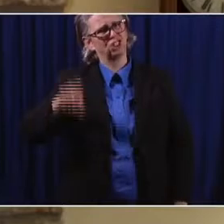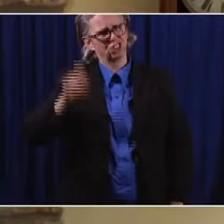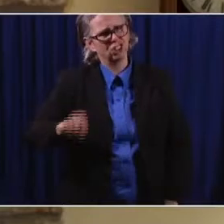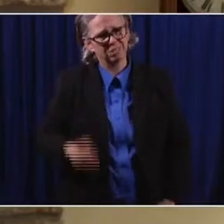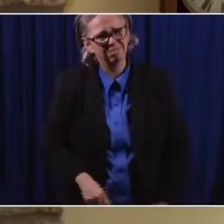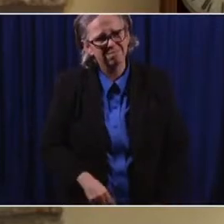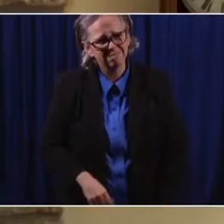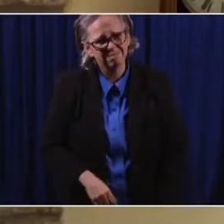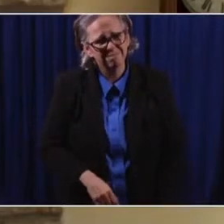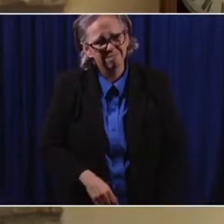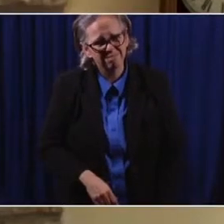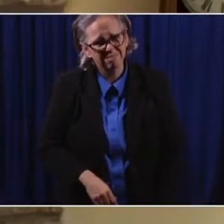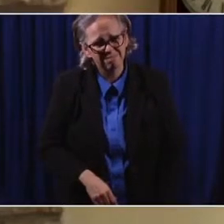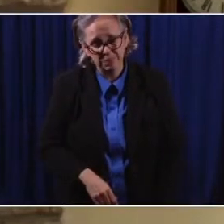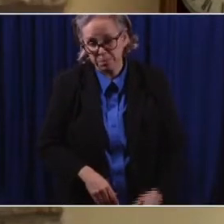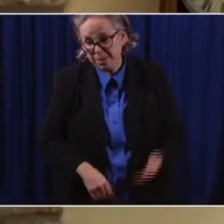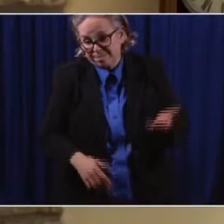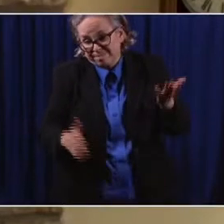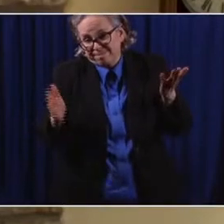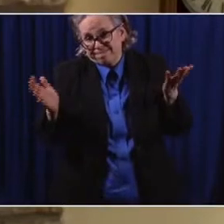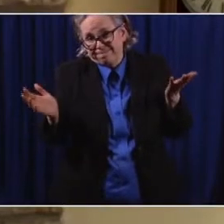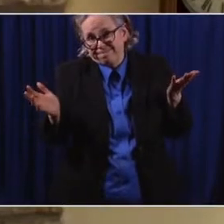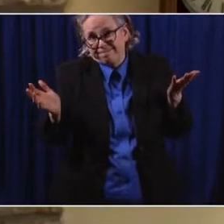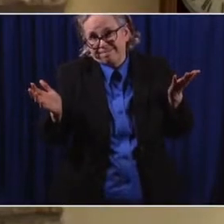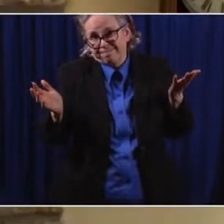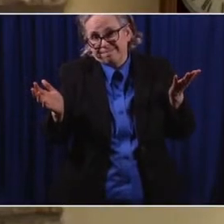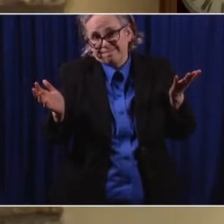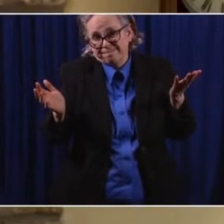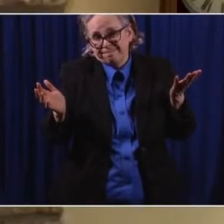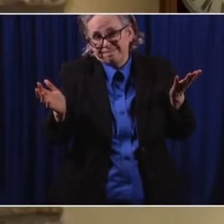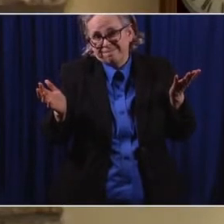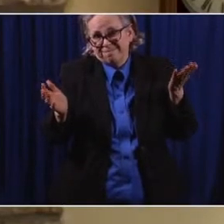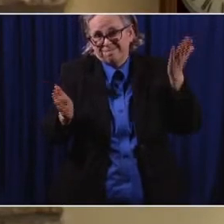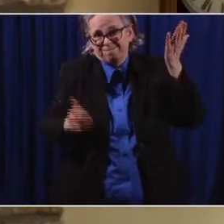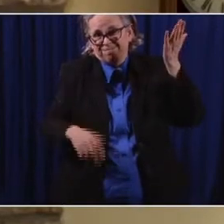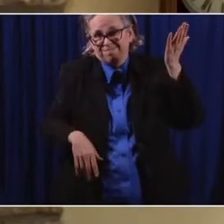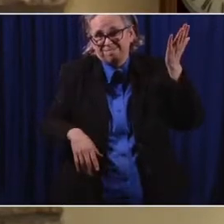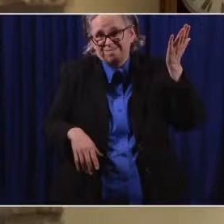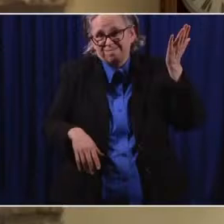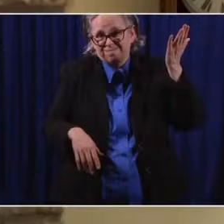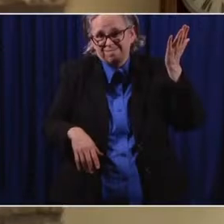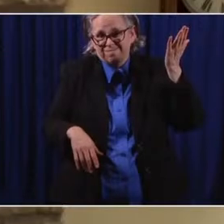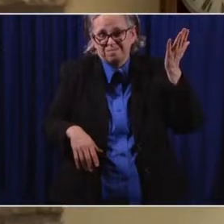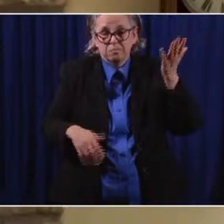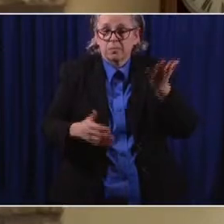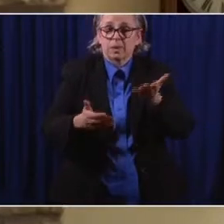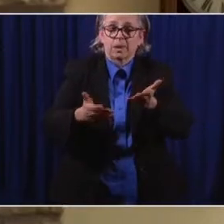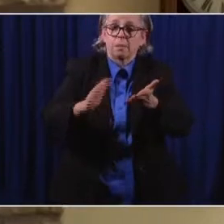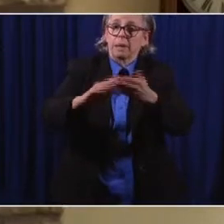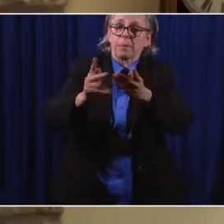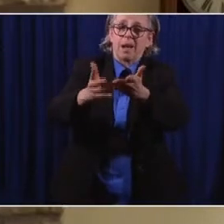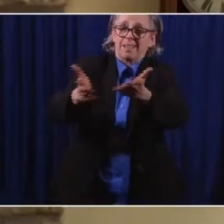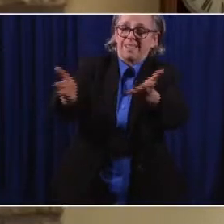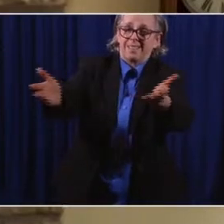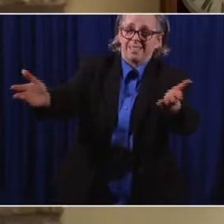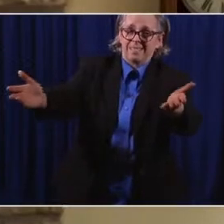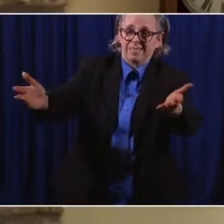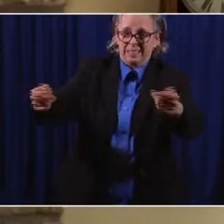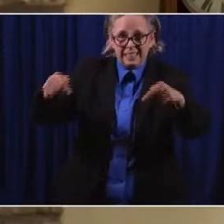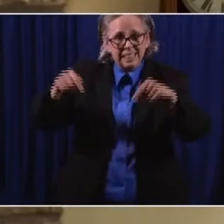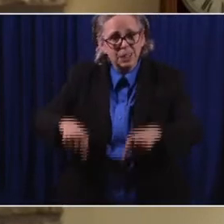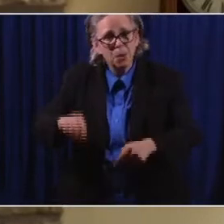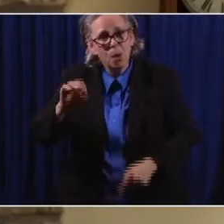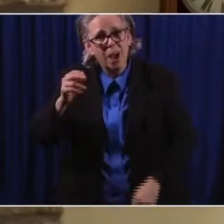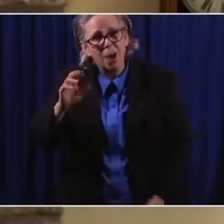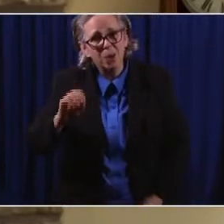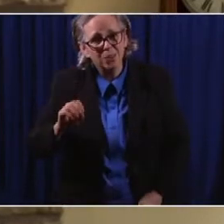to distill down for the people, 11.7 million people I represent in Ohio, is what can we